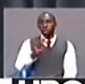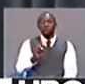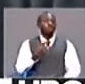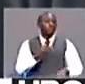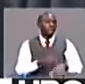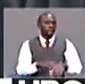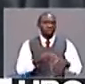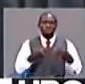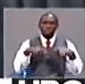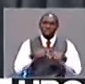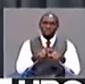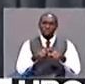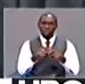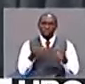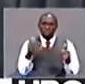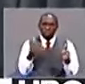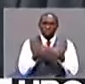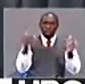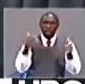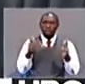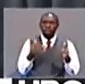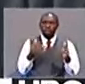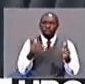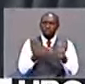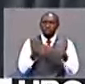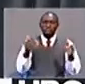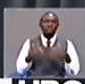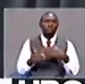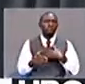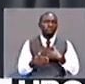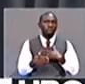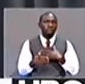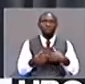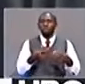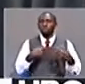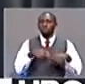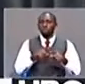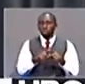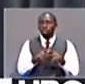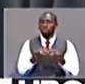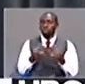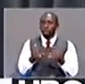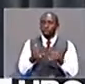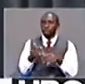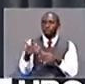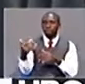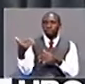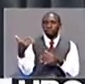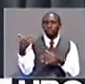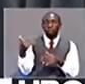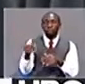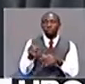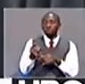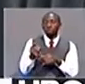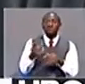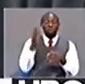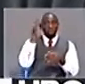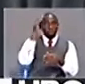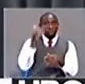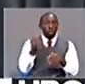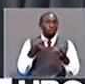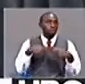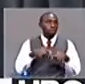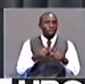stuck somehow, we tapped into his friendship with you, Right Honorable Speaker, because we did not